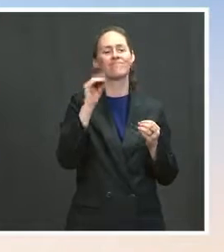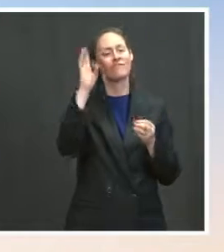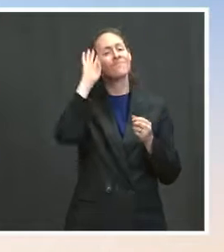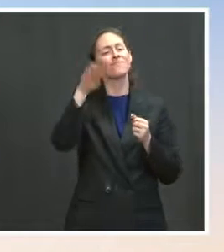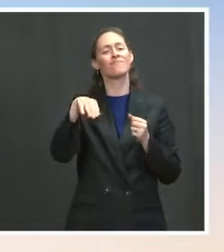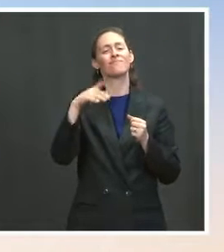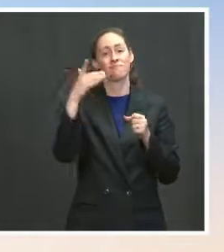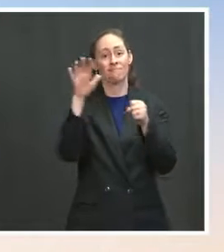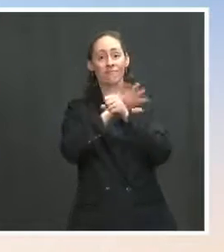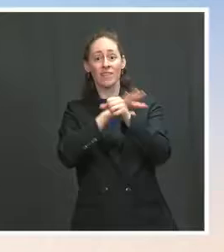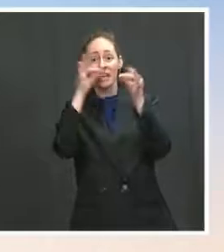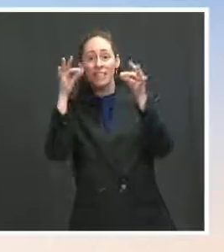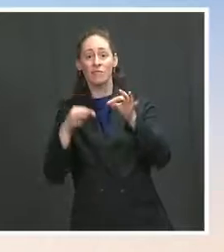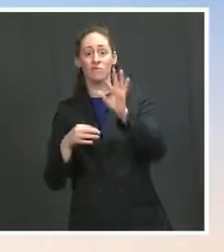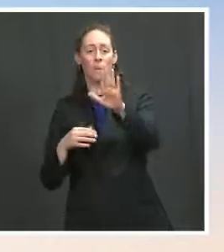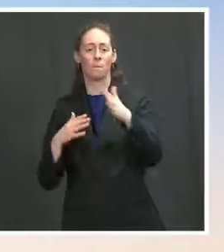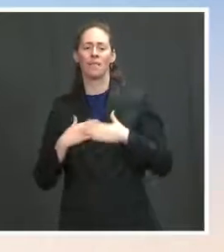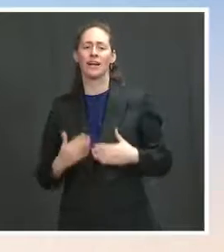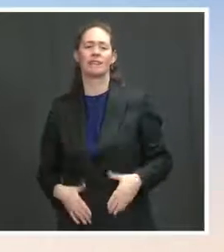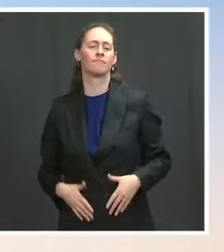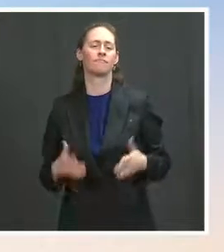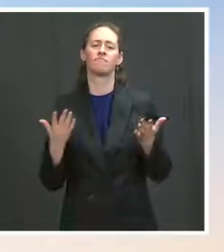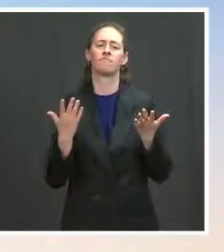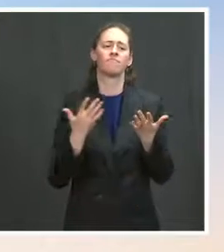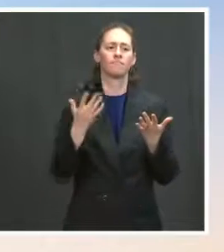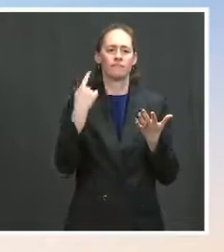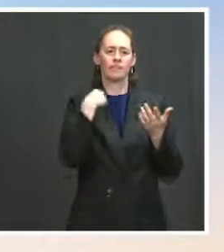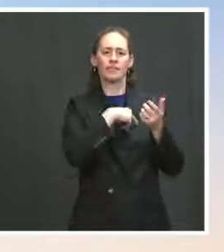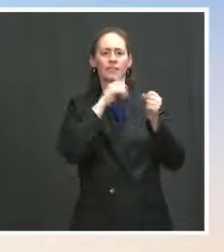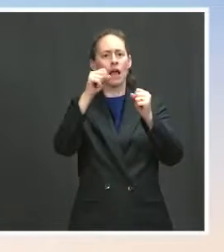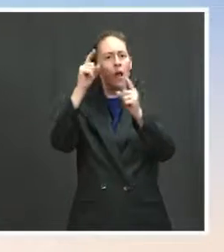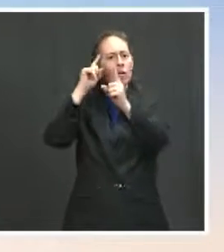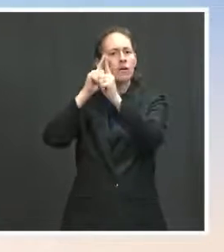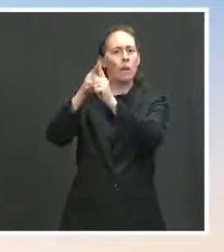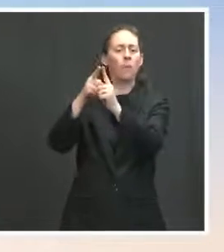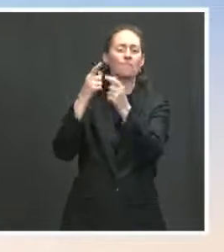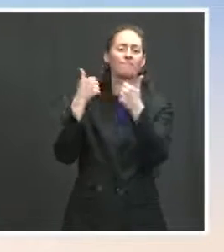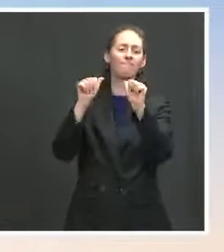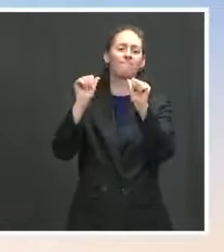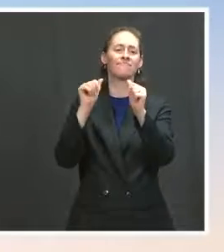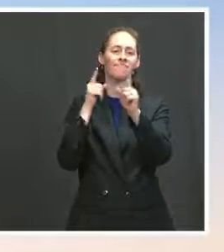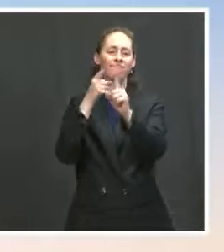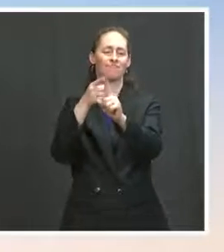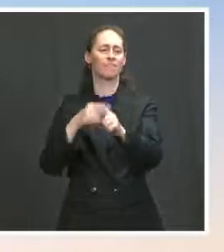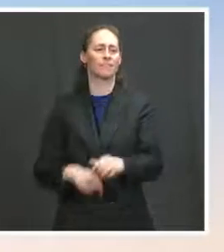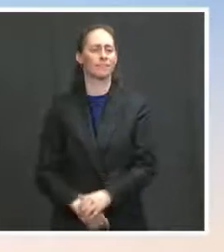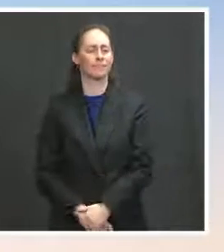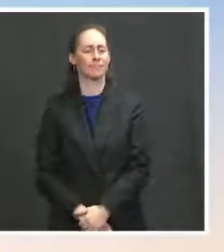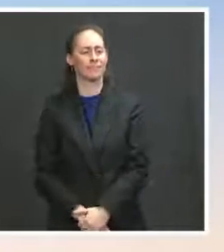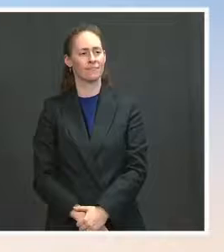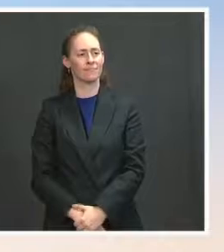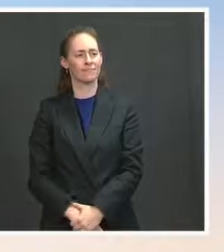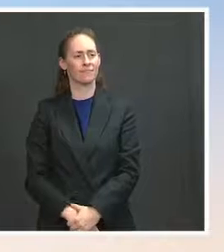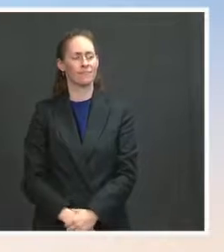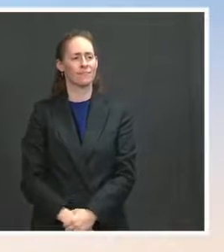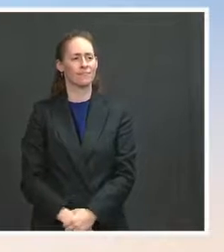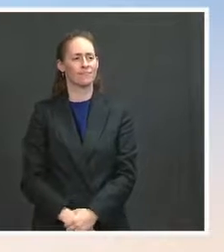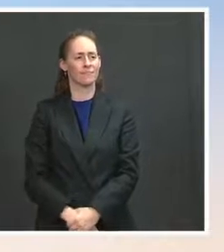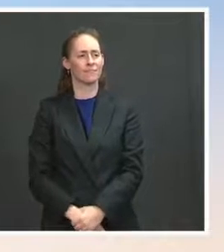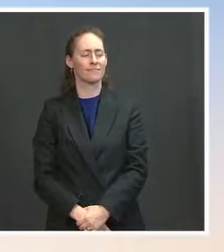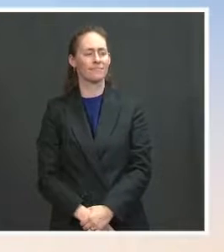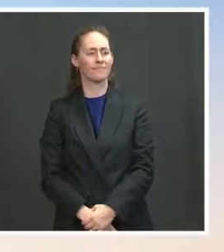we can from the federal government to reach that goal. Create this initiative with shots in the shops within barber shops across the